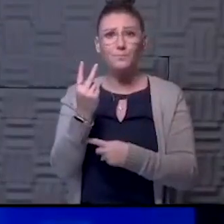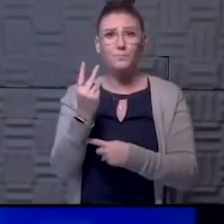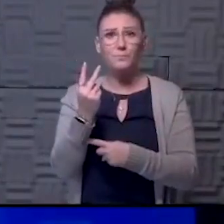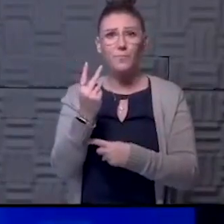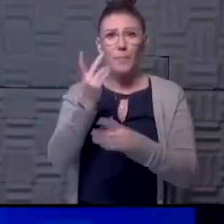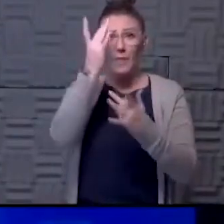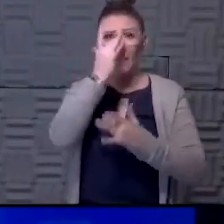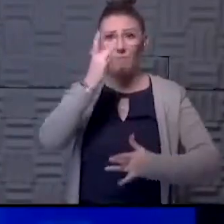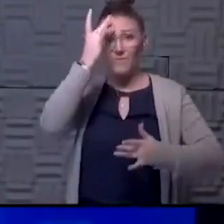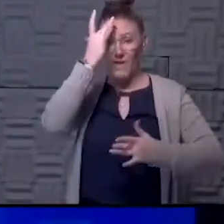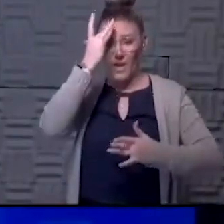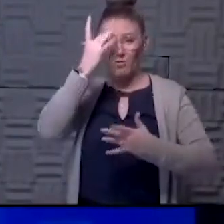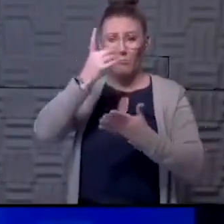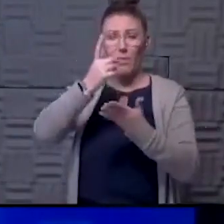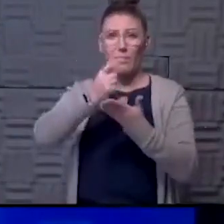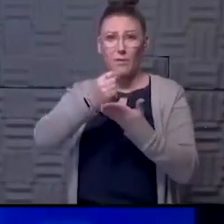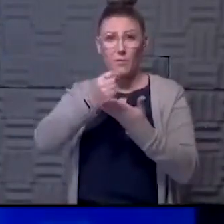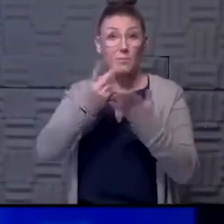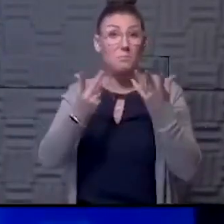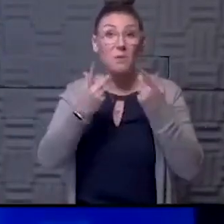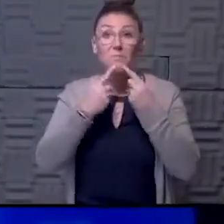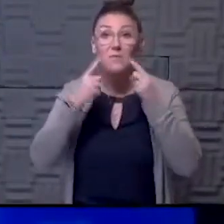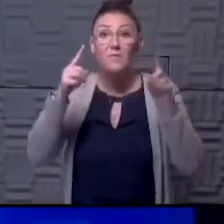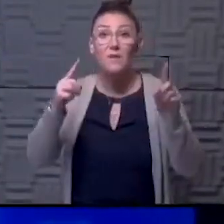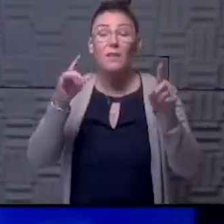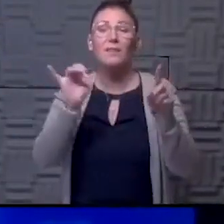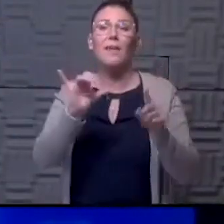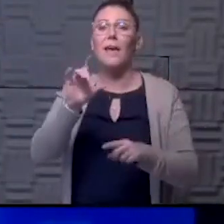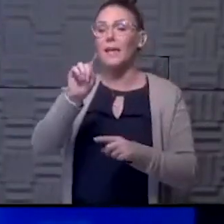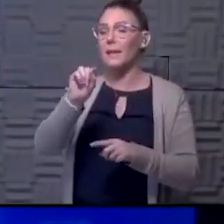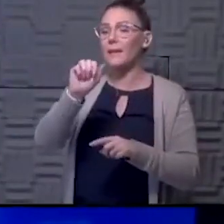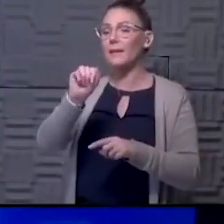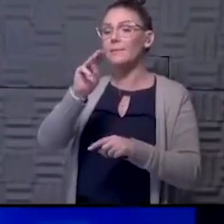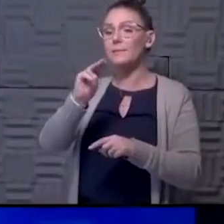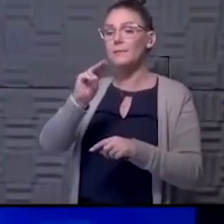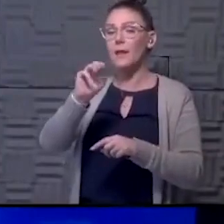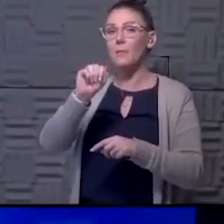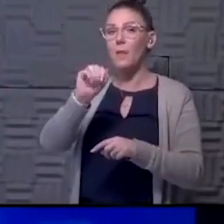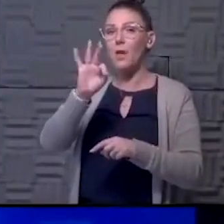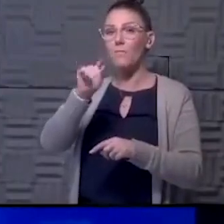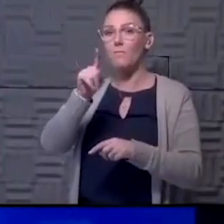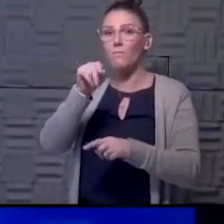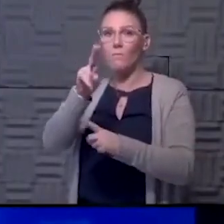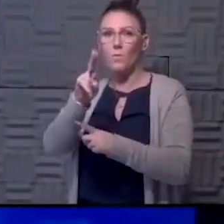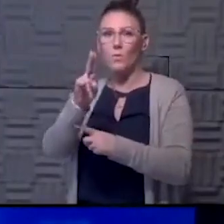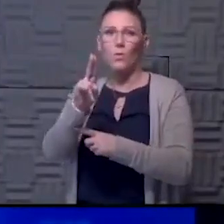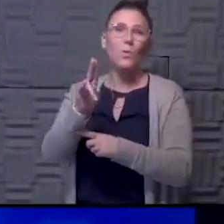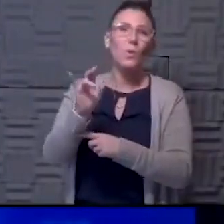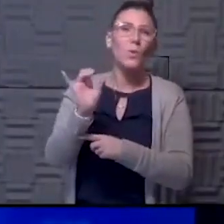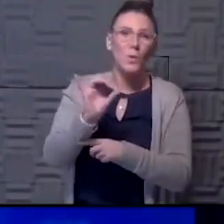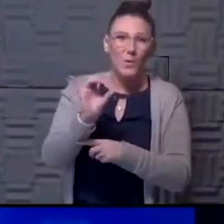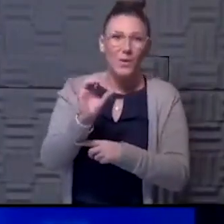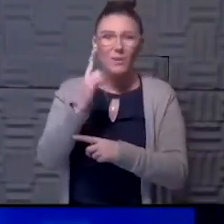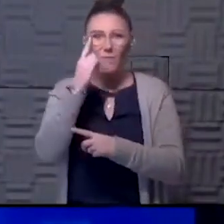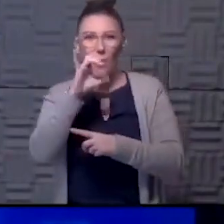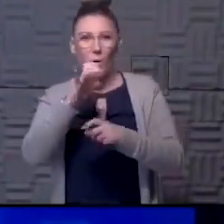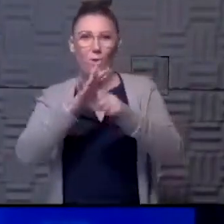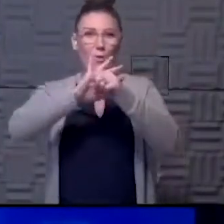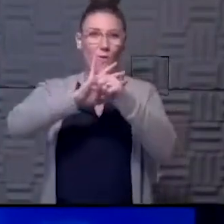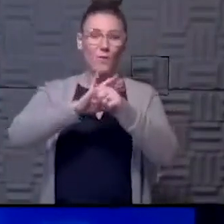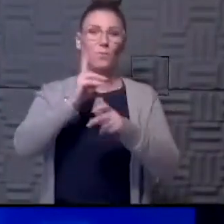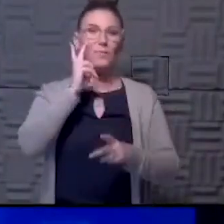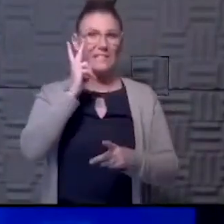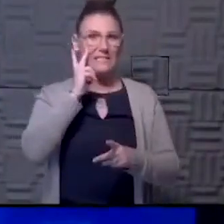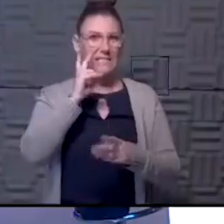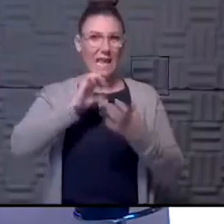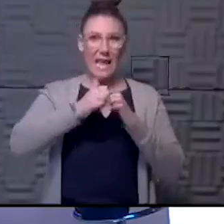viral therapies that might be effective, kind of like a Tamiflu for COVID. So that would be good. So we'll see how that story plays out. Yep.